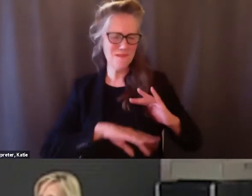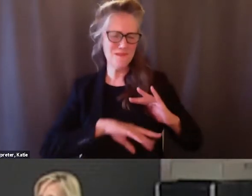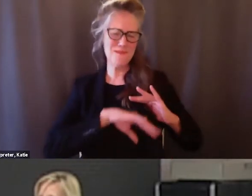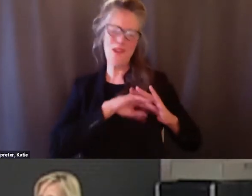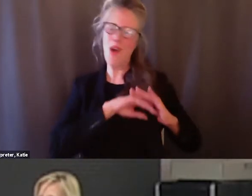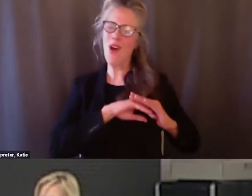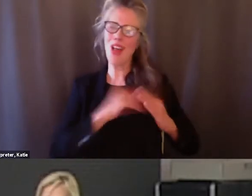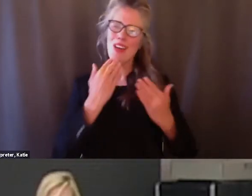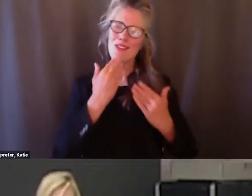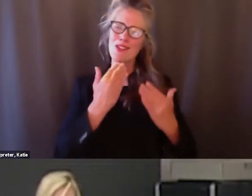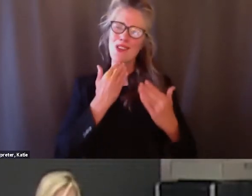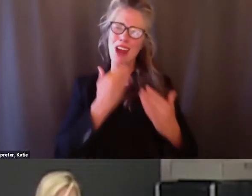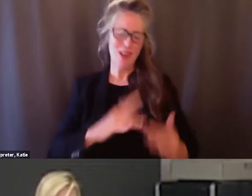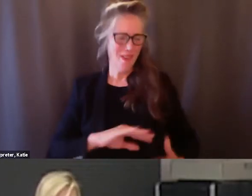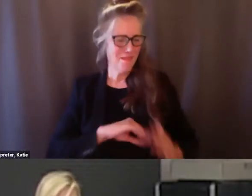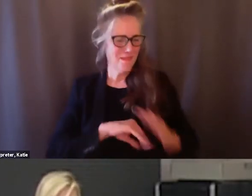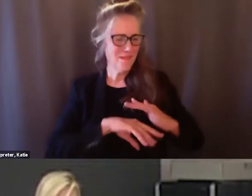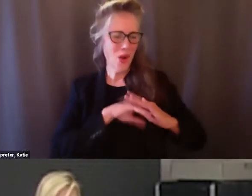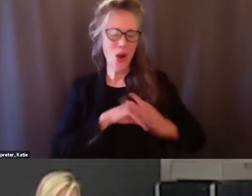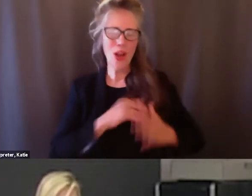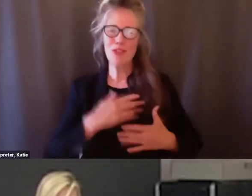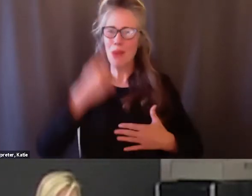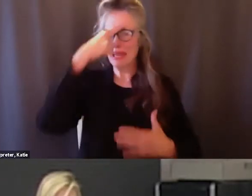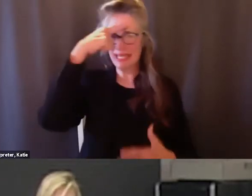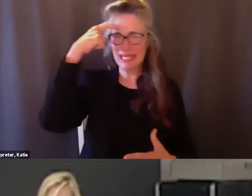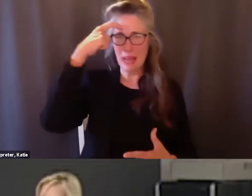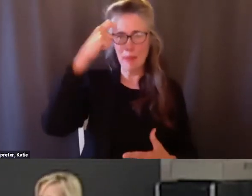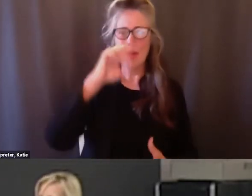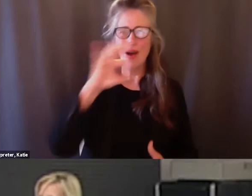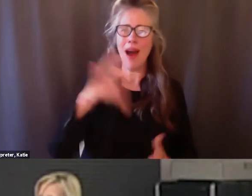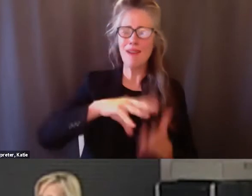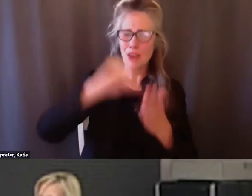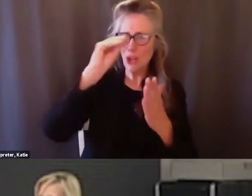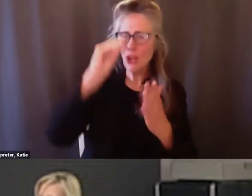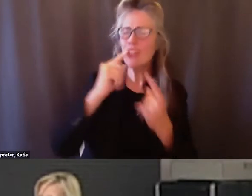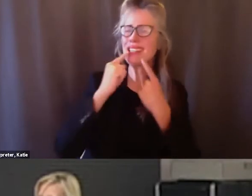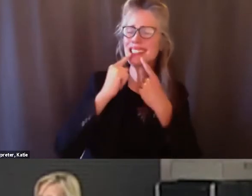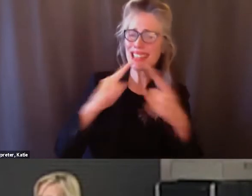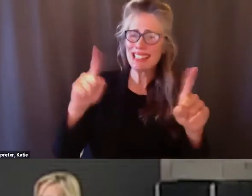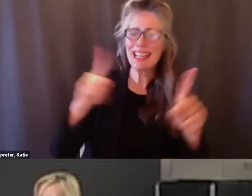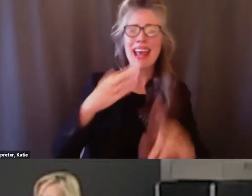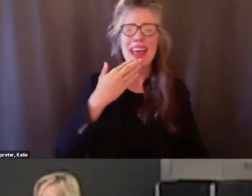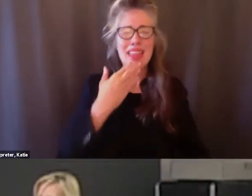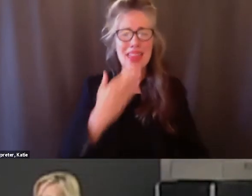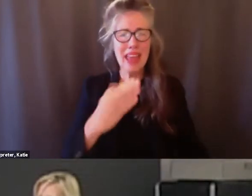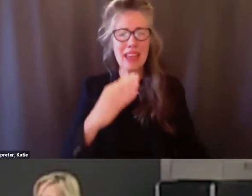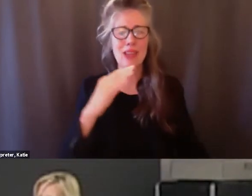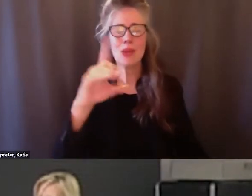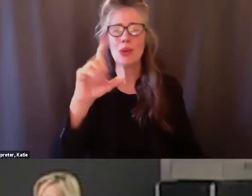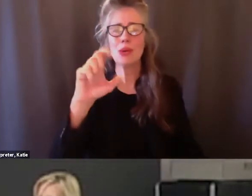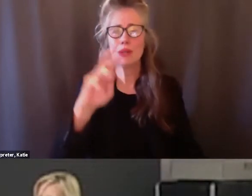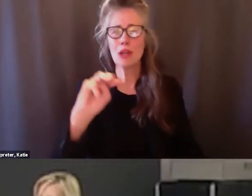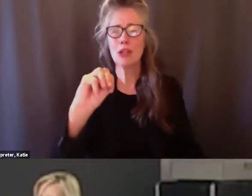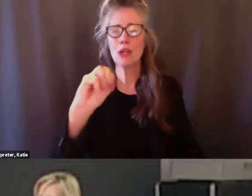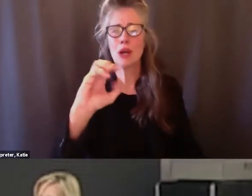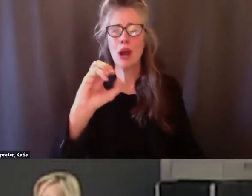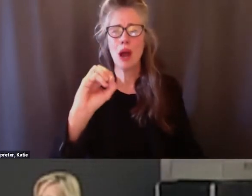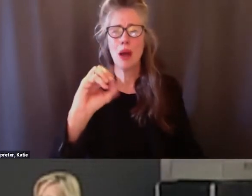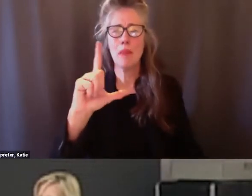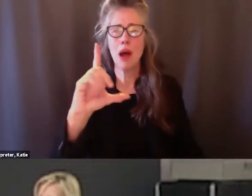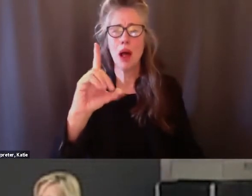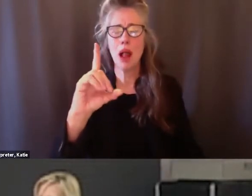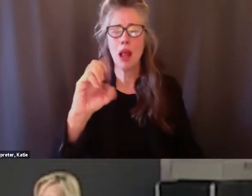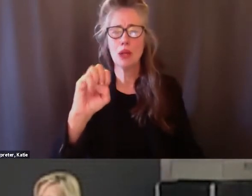has been such a success. Thank you, Dr. Maldonado. Thank you, Ms. Jate, for making the transportation